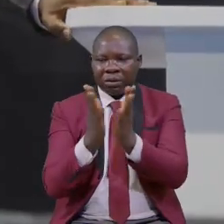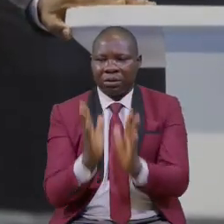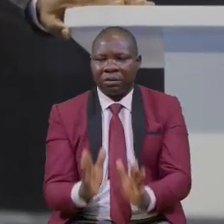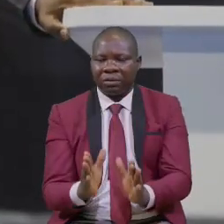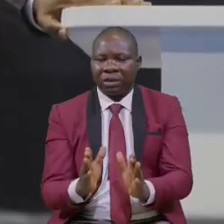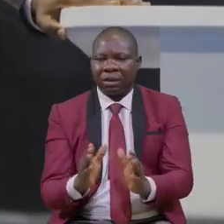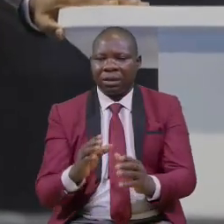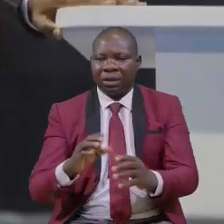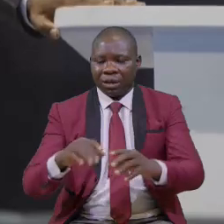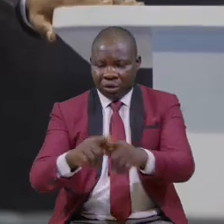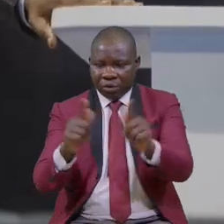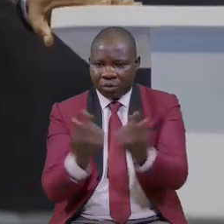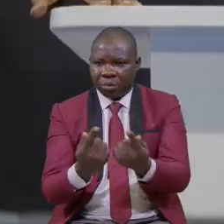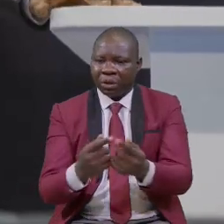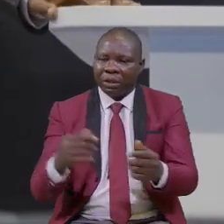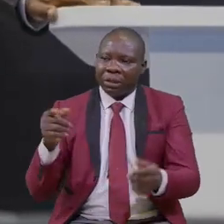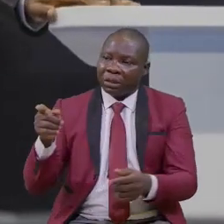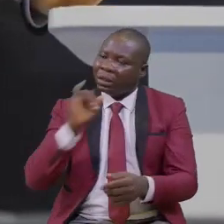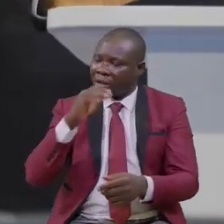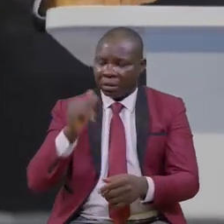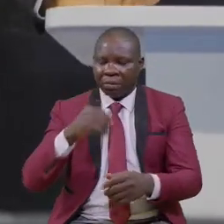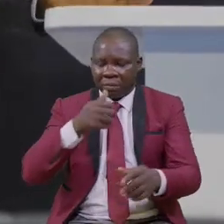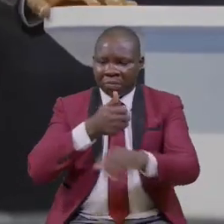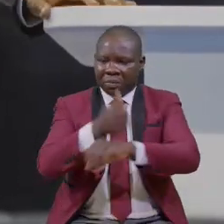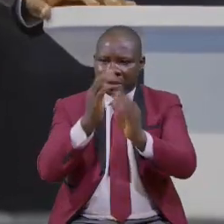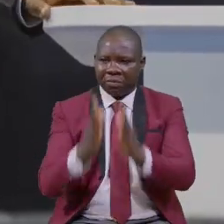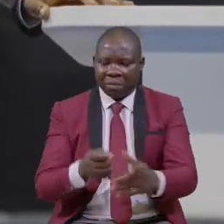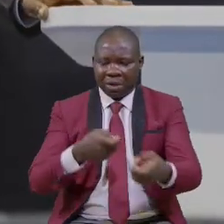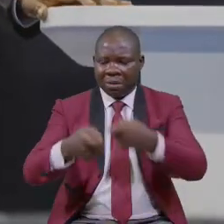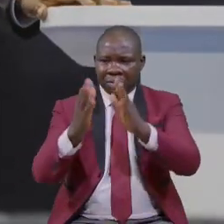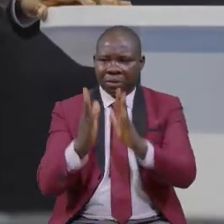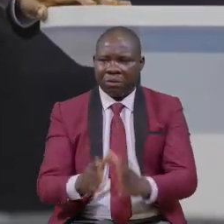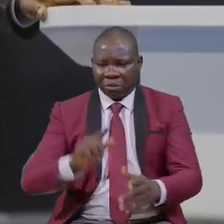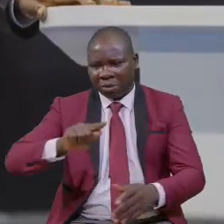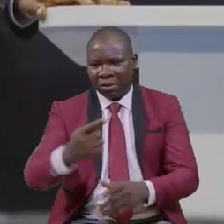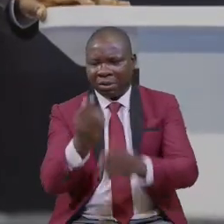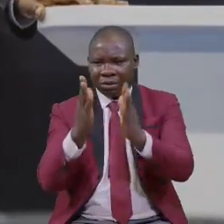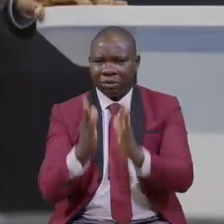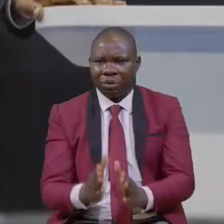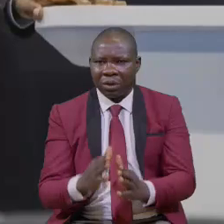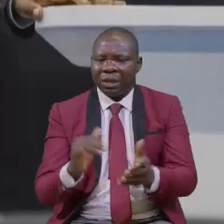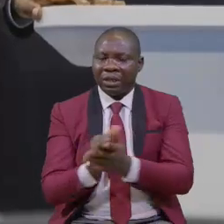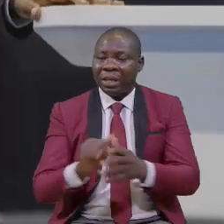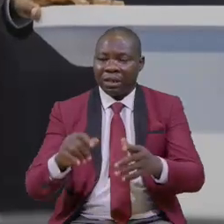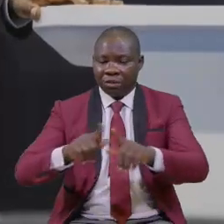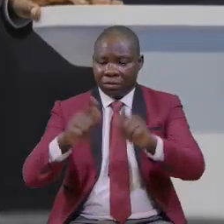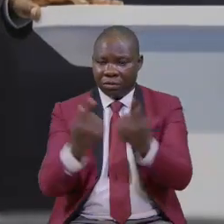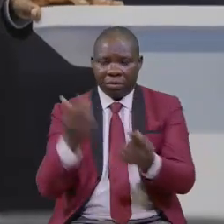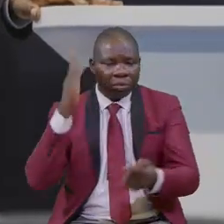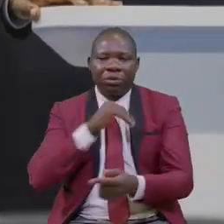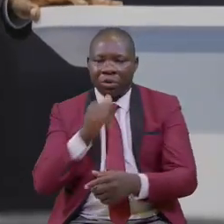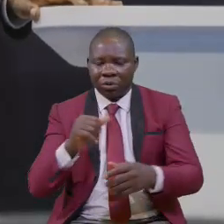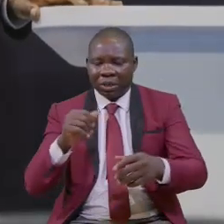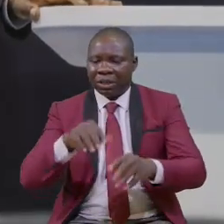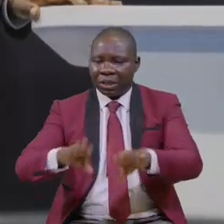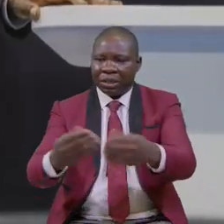blasphemer, he's being a persecutor, he's being injurious. Even that company will not give him a job. This one is too